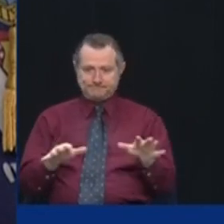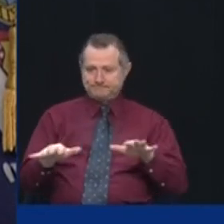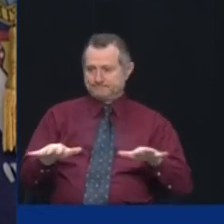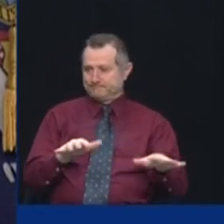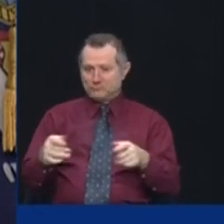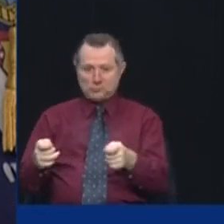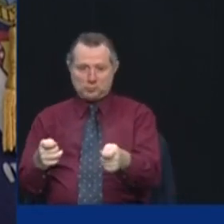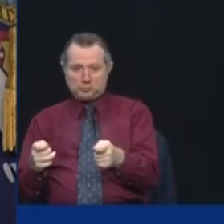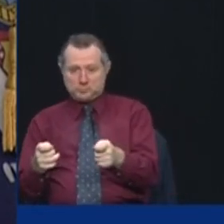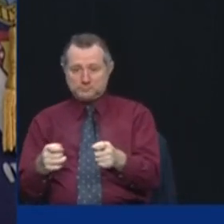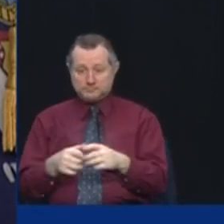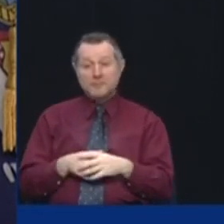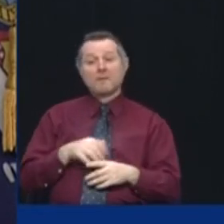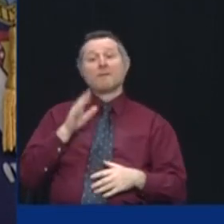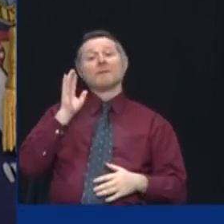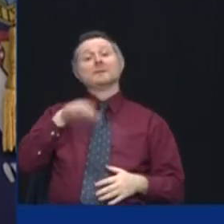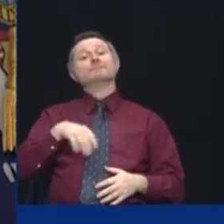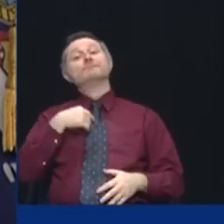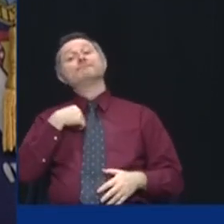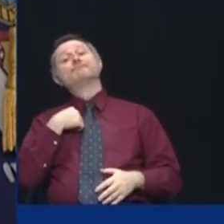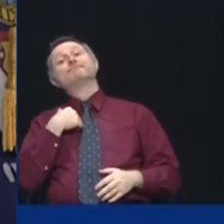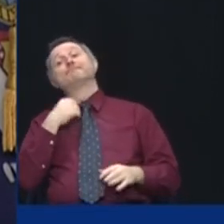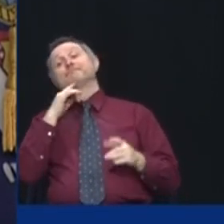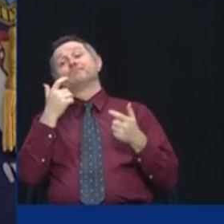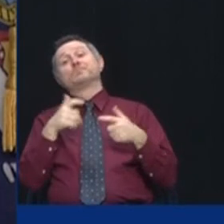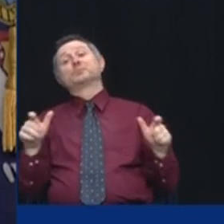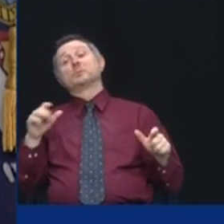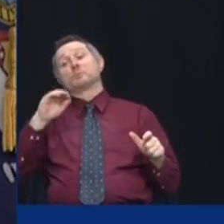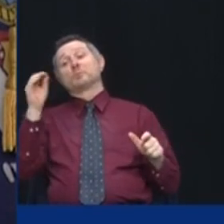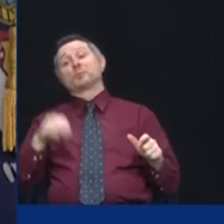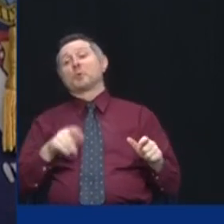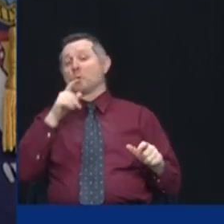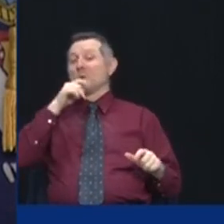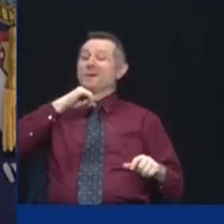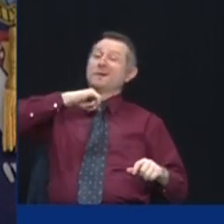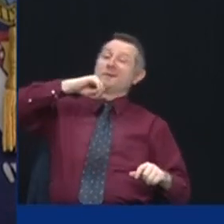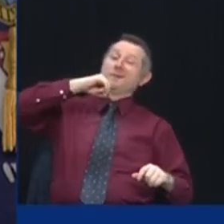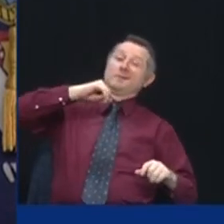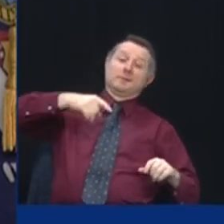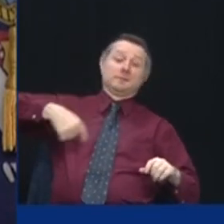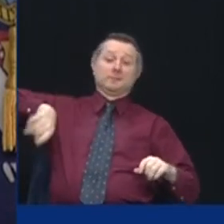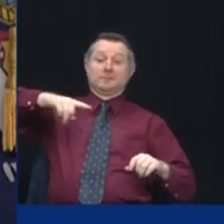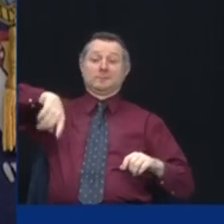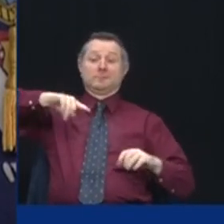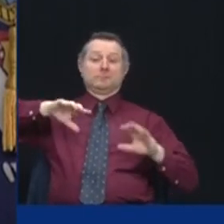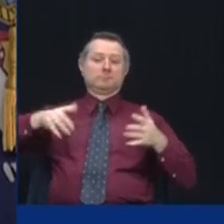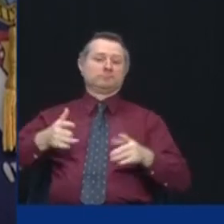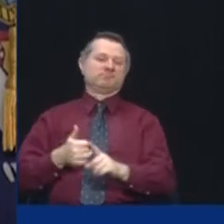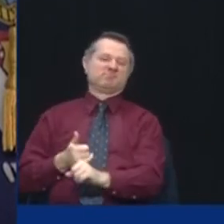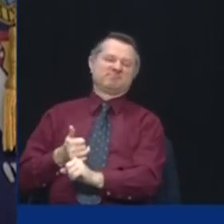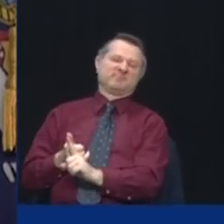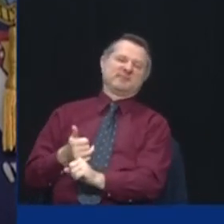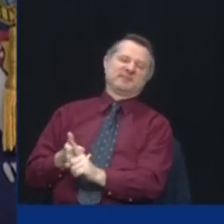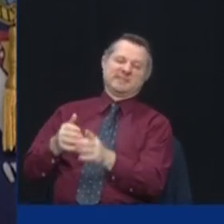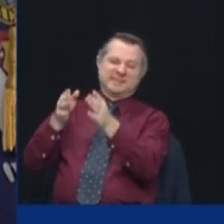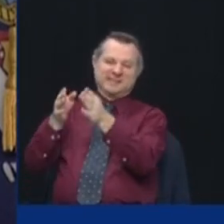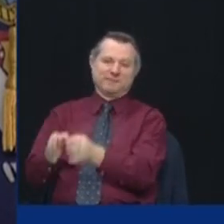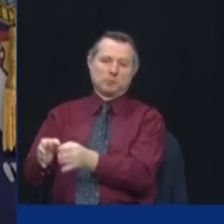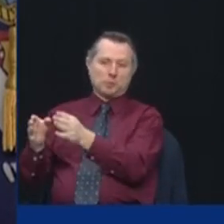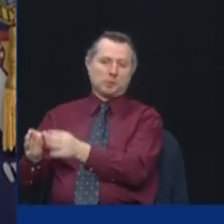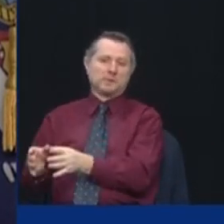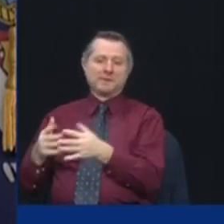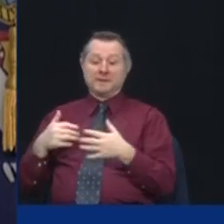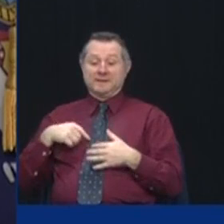the main resistance now is people's own fears and people's comfort